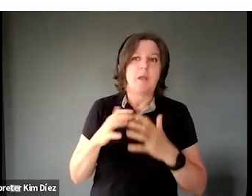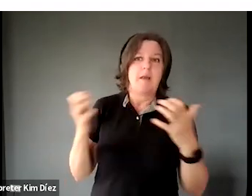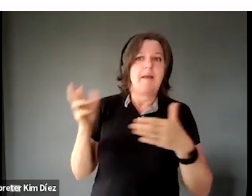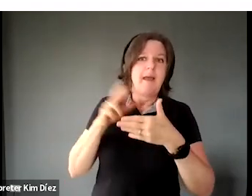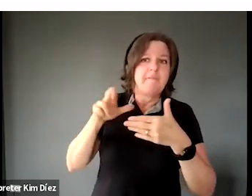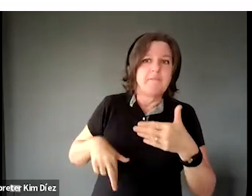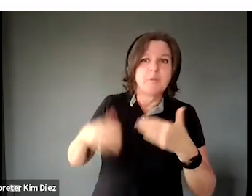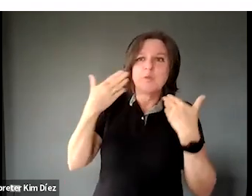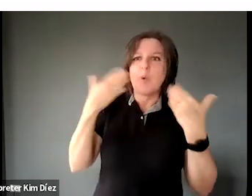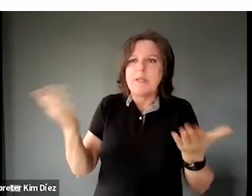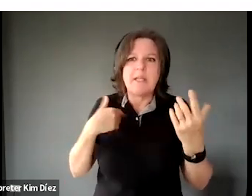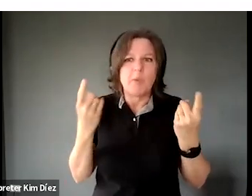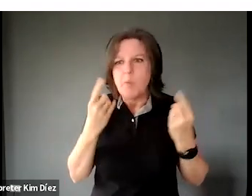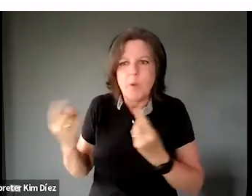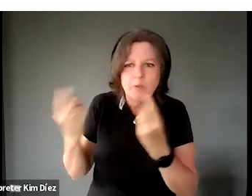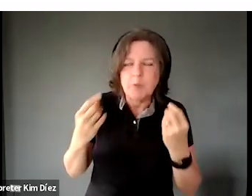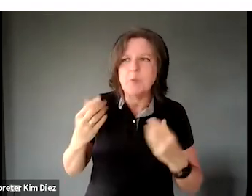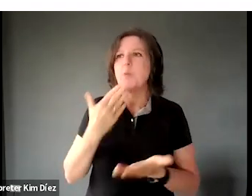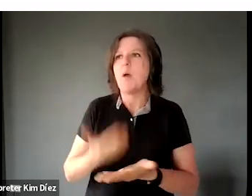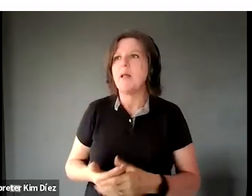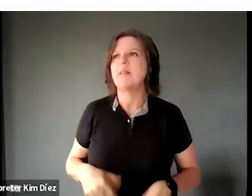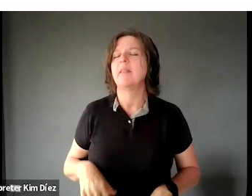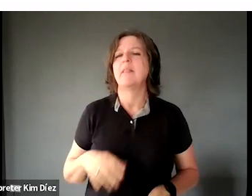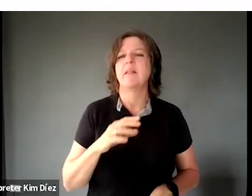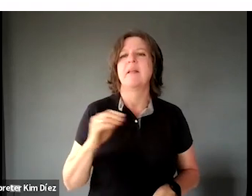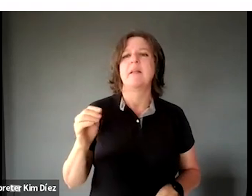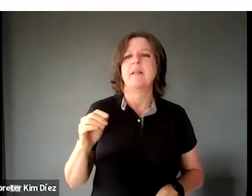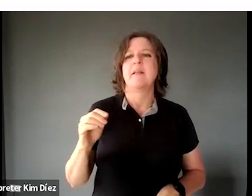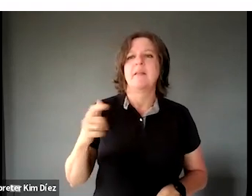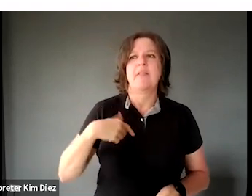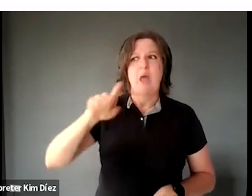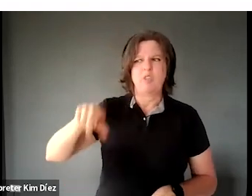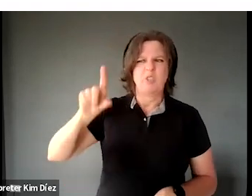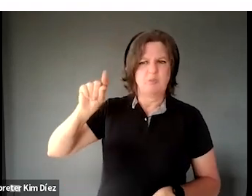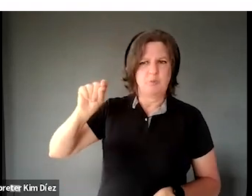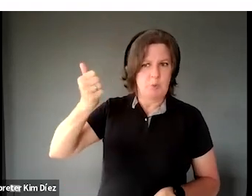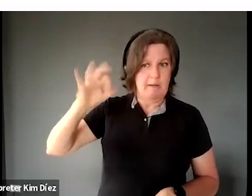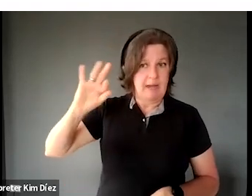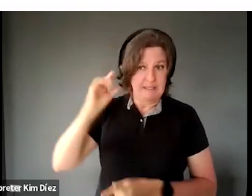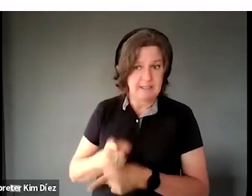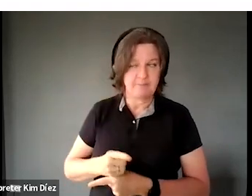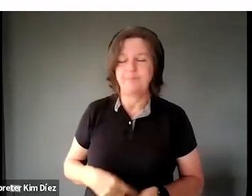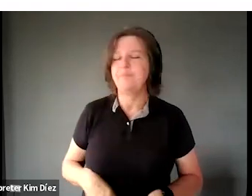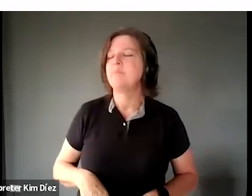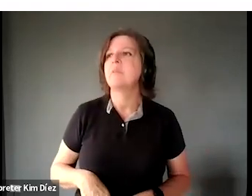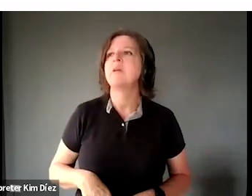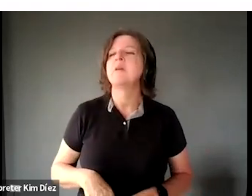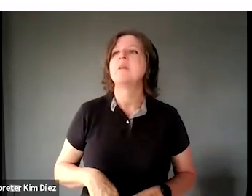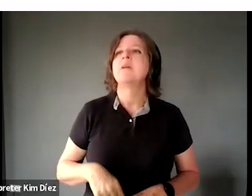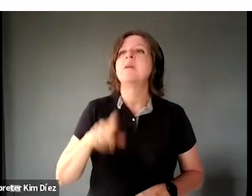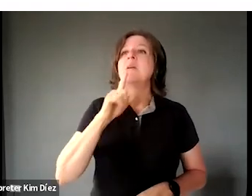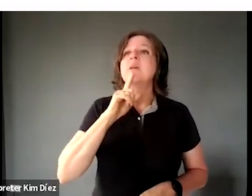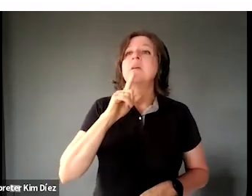people were afraid. They were saying, oh my gosh, we don't have results. We don't know what to do. And this